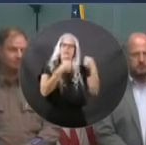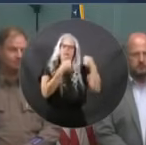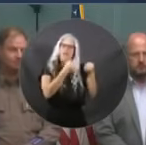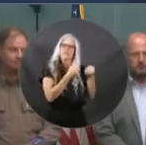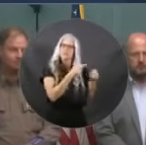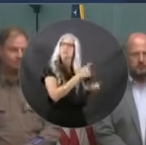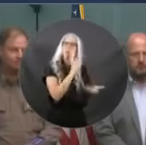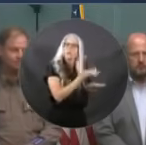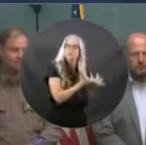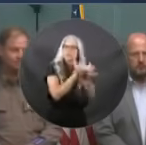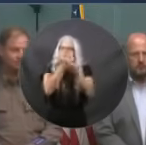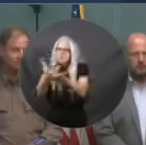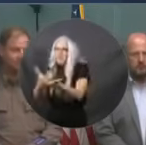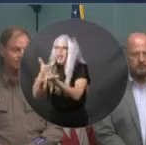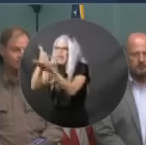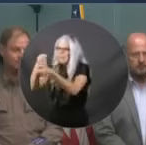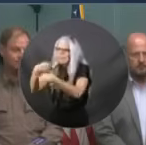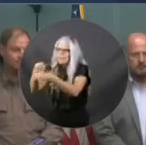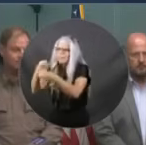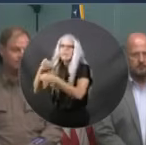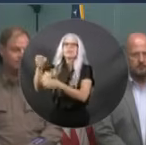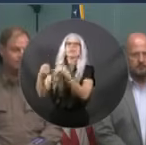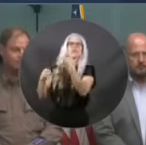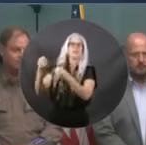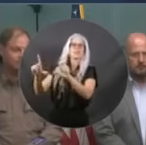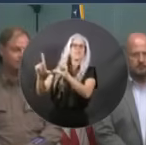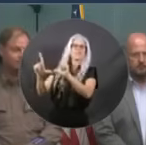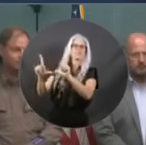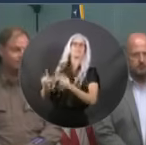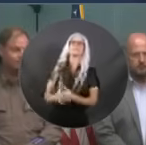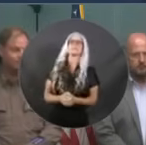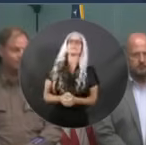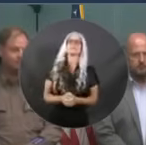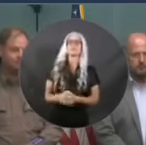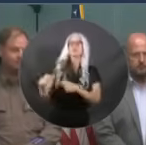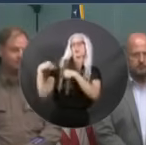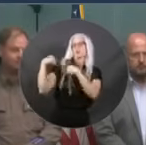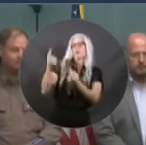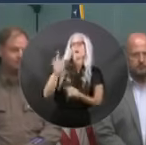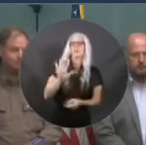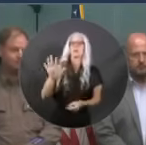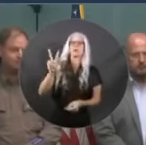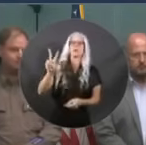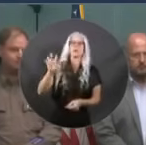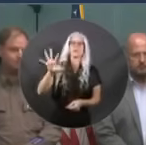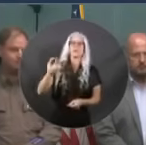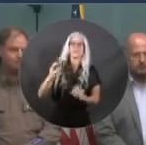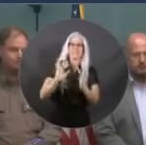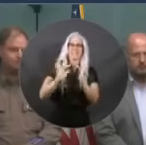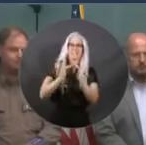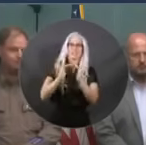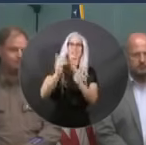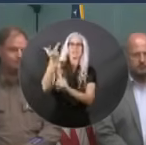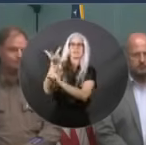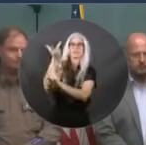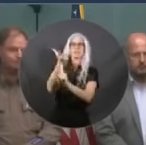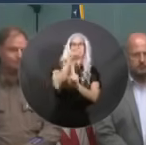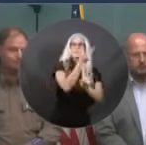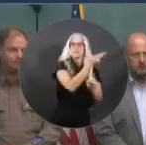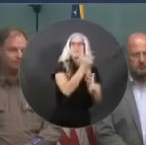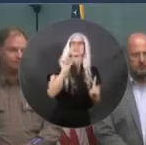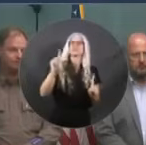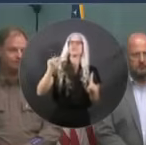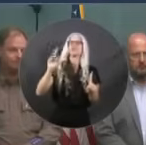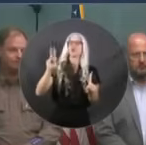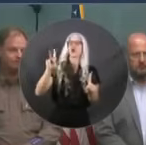that. We've deployed almost 250 Starlink internet devices. We have another 500 plus staged and ready to go, and